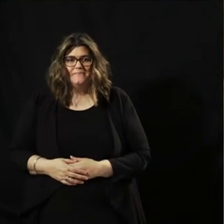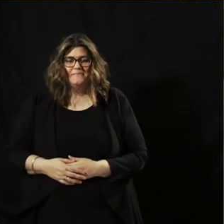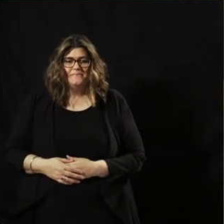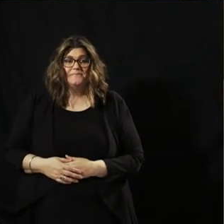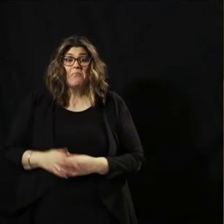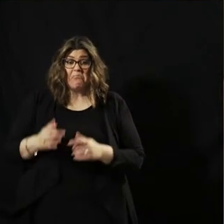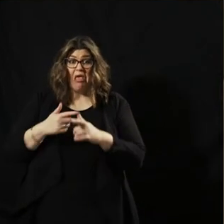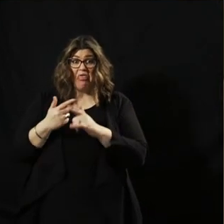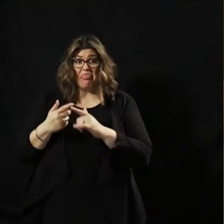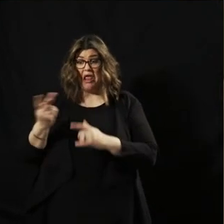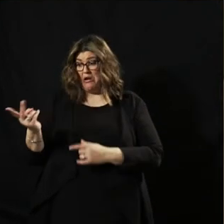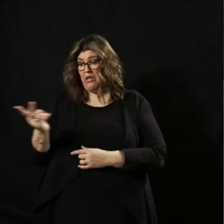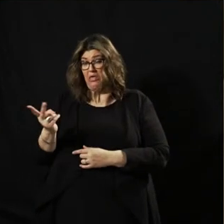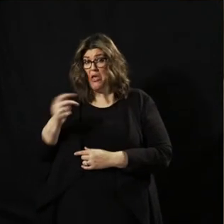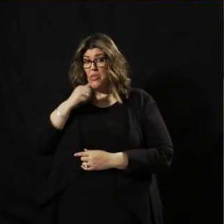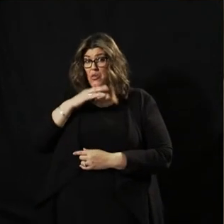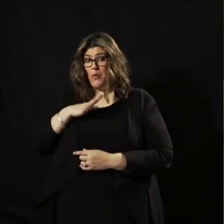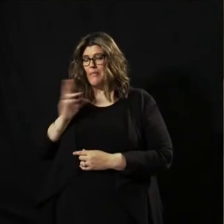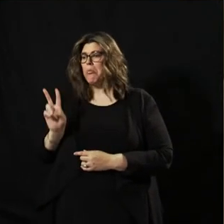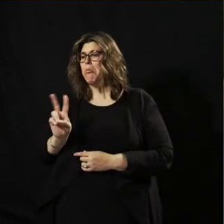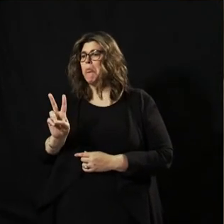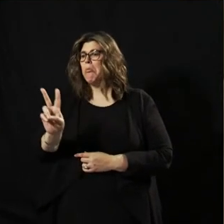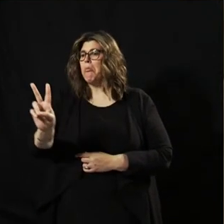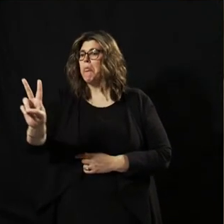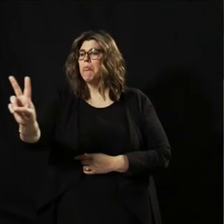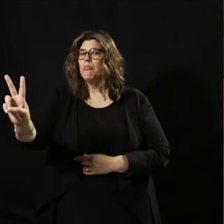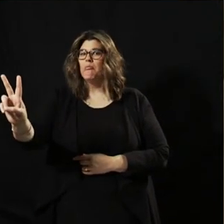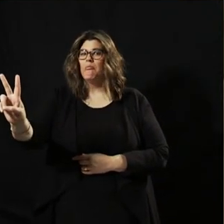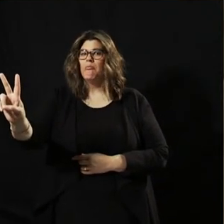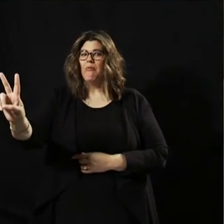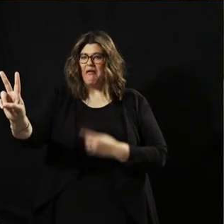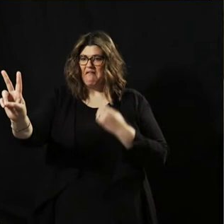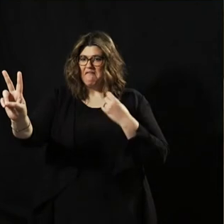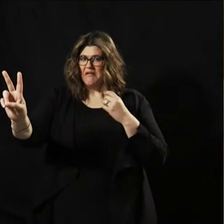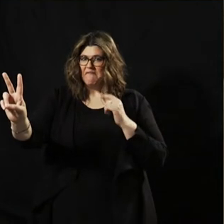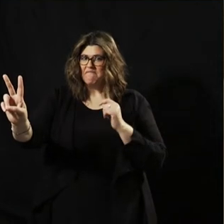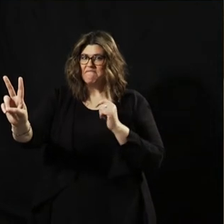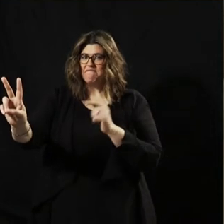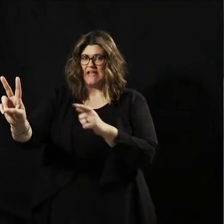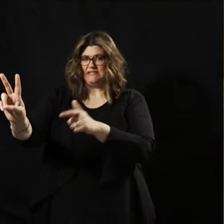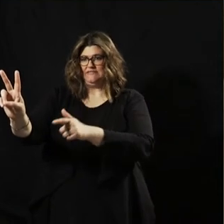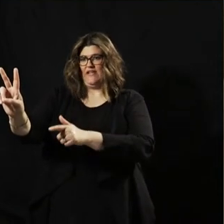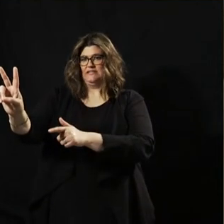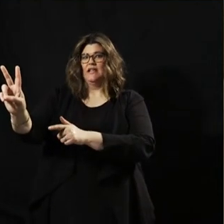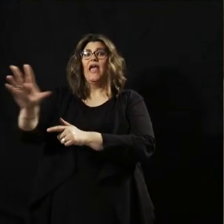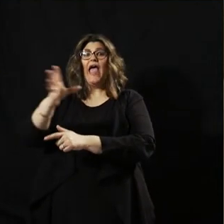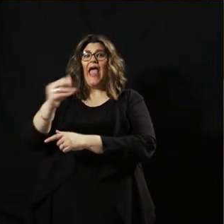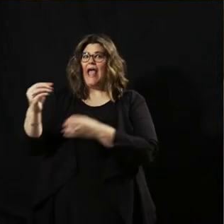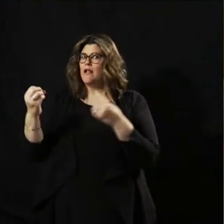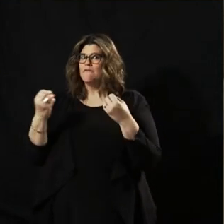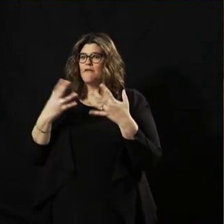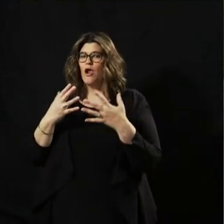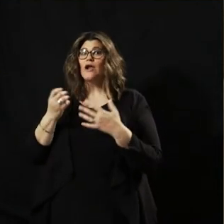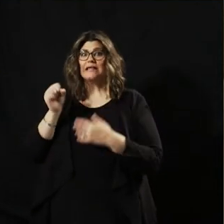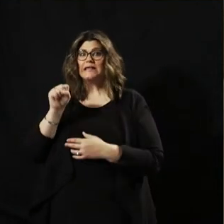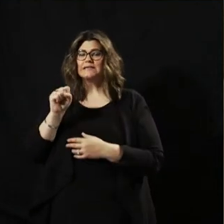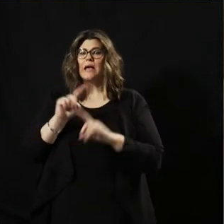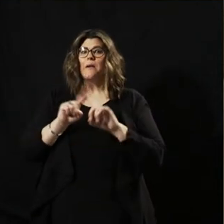Then they went away quickly from the tomb, fearful